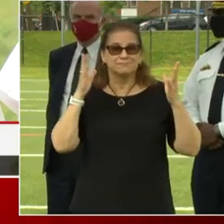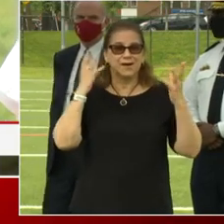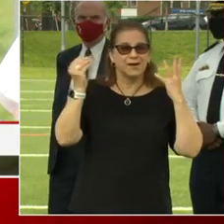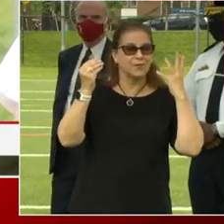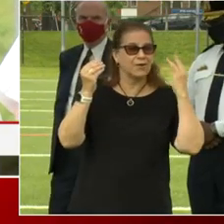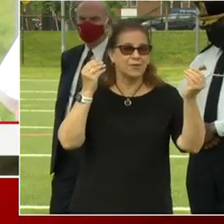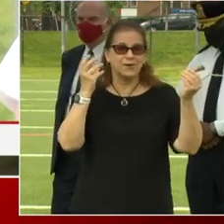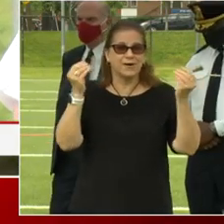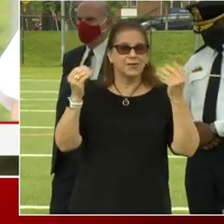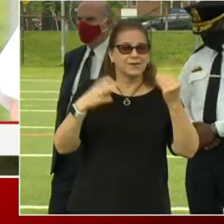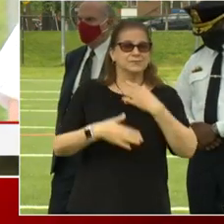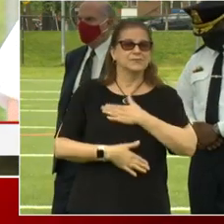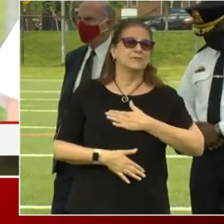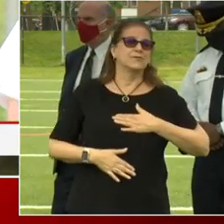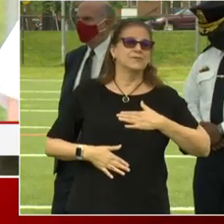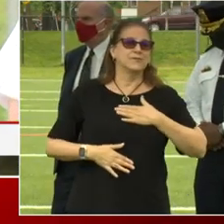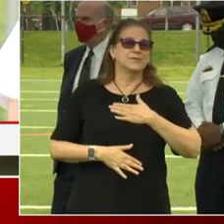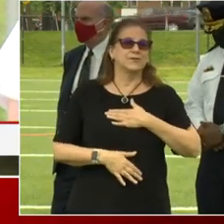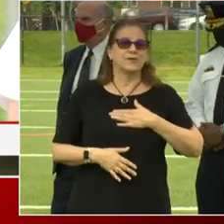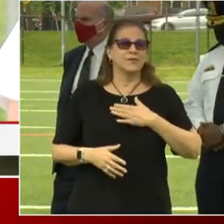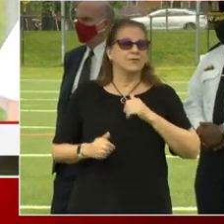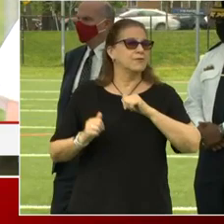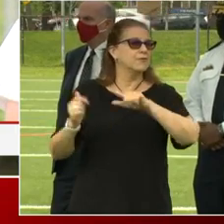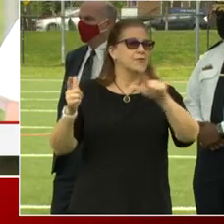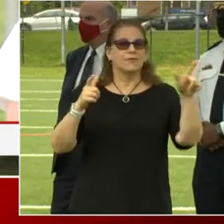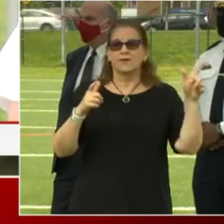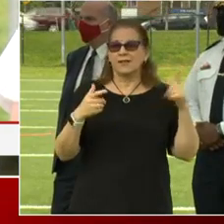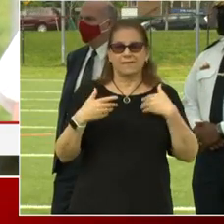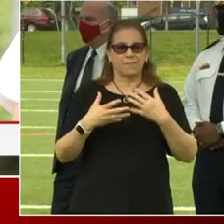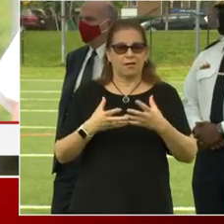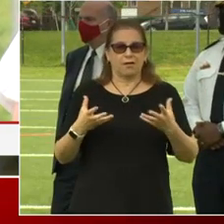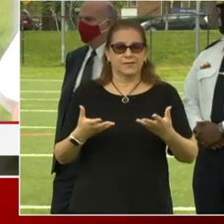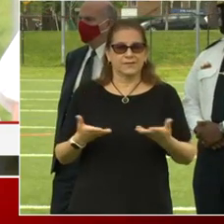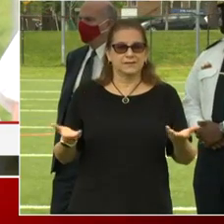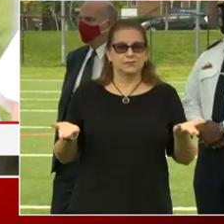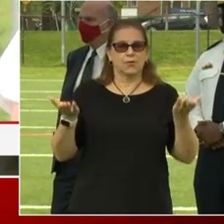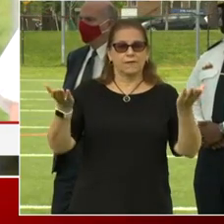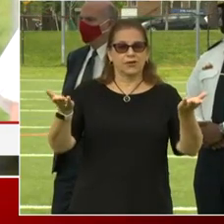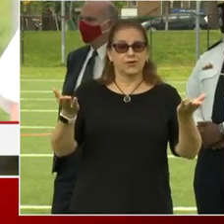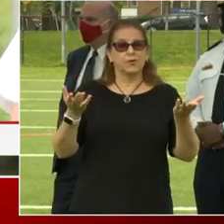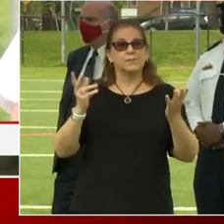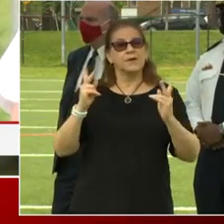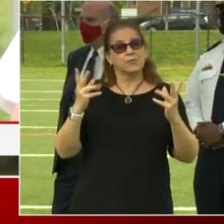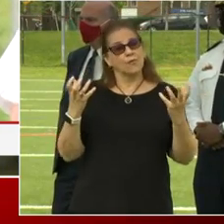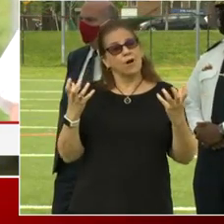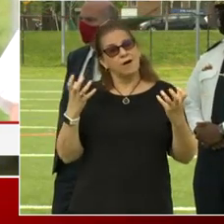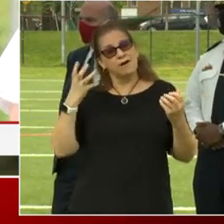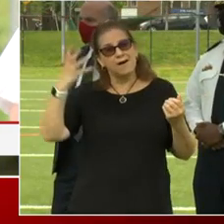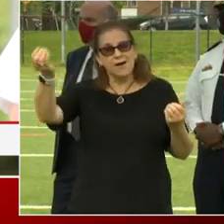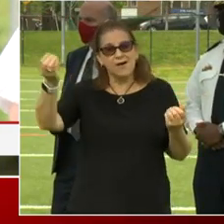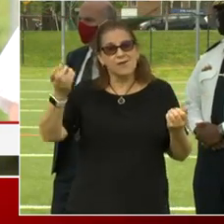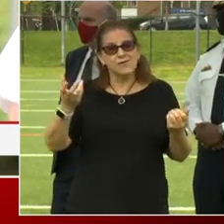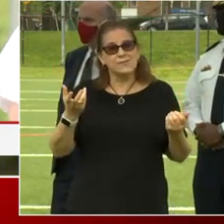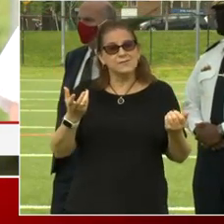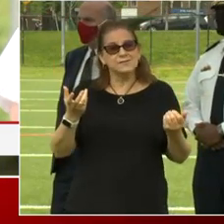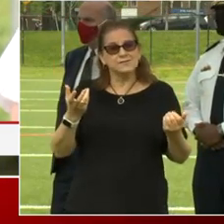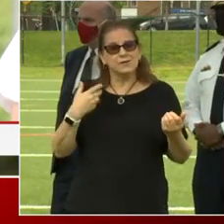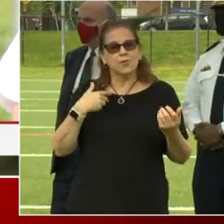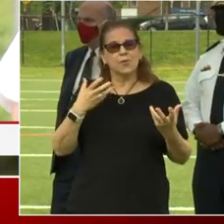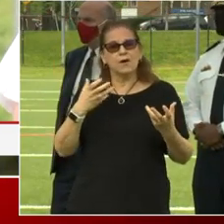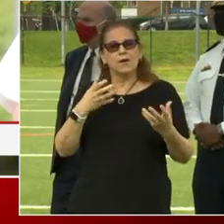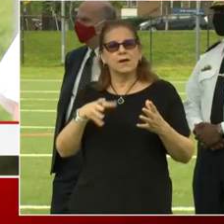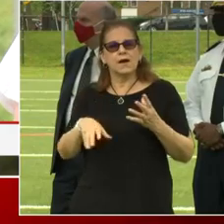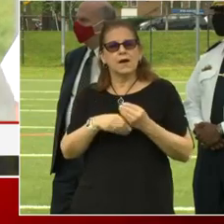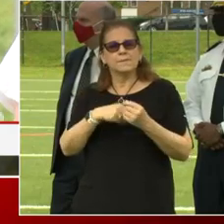all that this great city has to offer. We would like everyone to be able to enjoy a safe summer. And I should add a